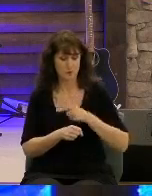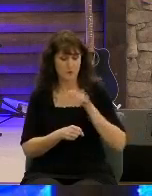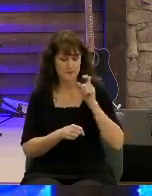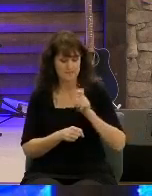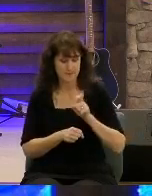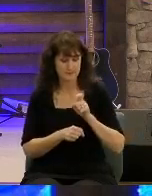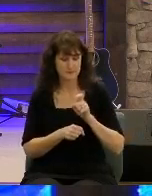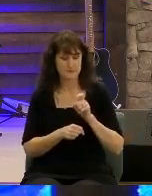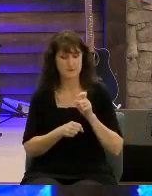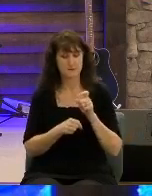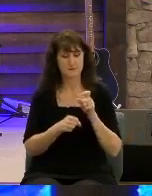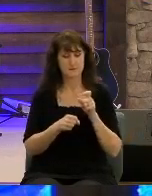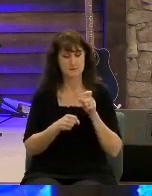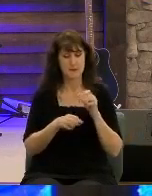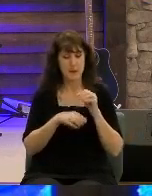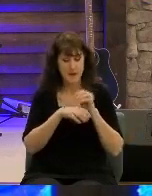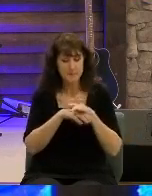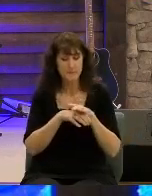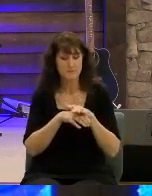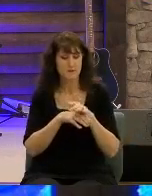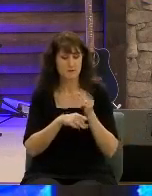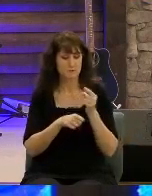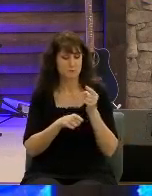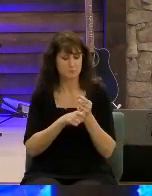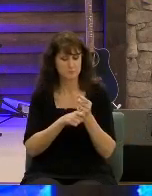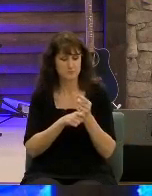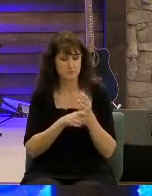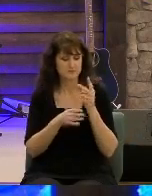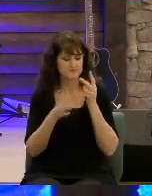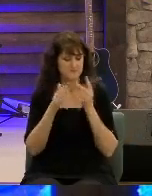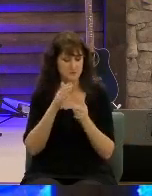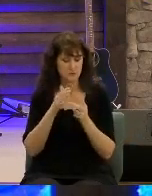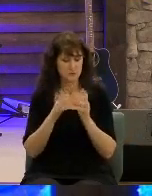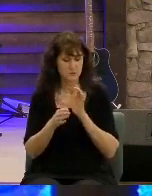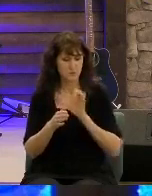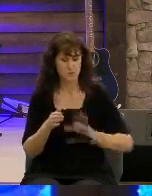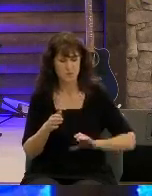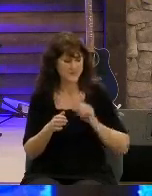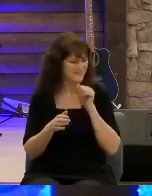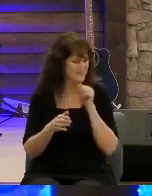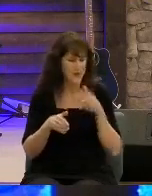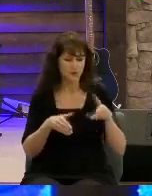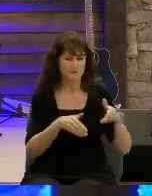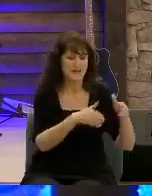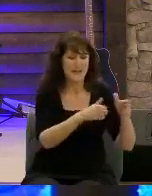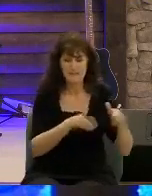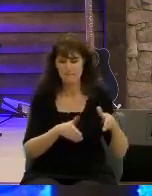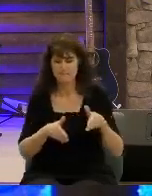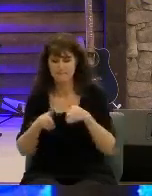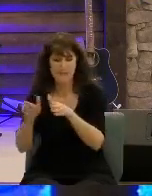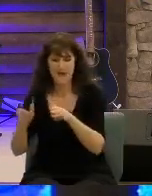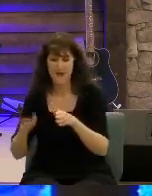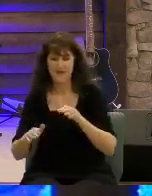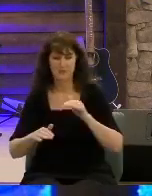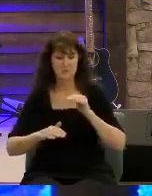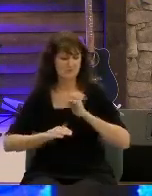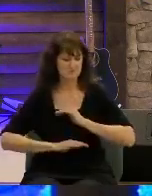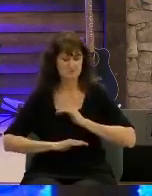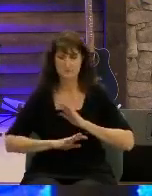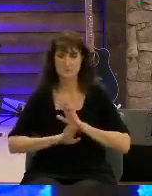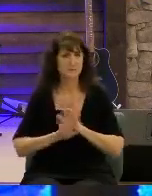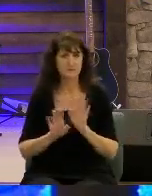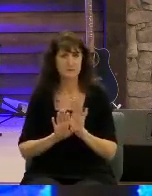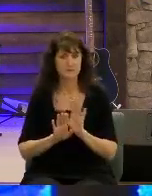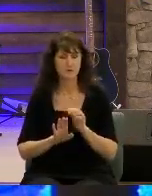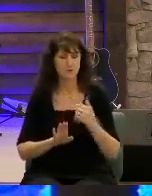vision, intention, and means. Not just any path will do. See,